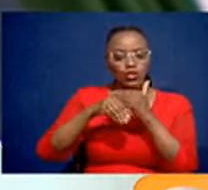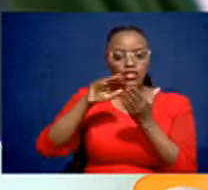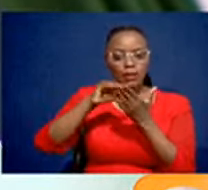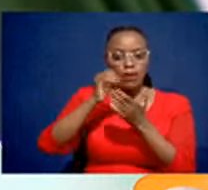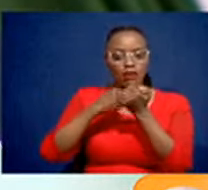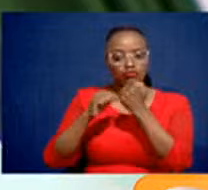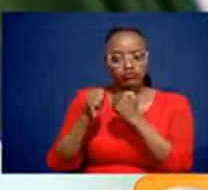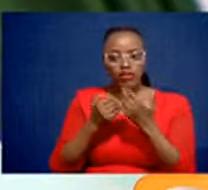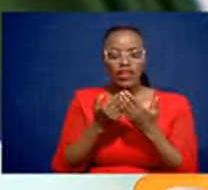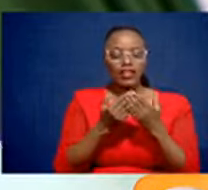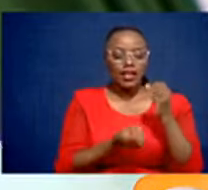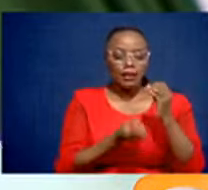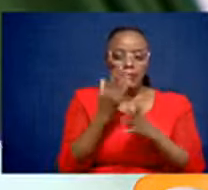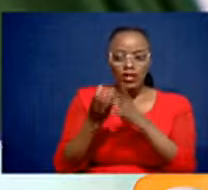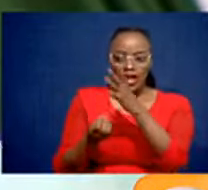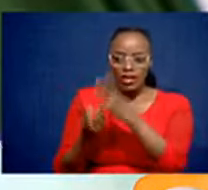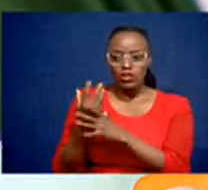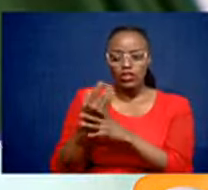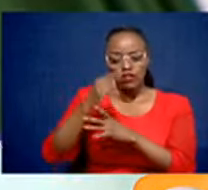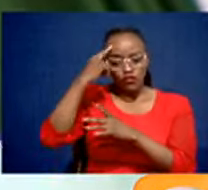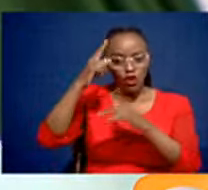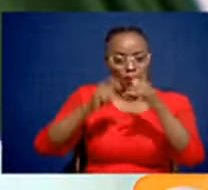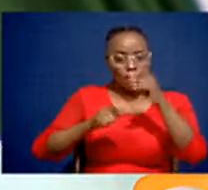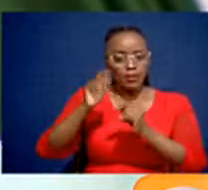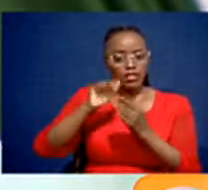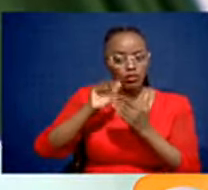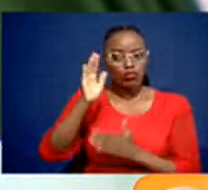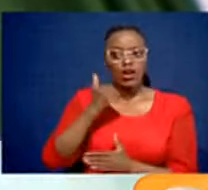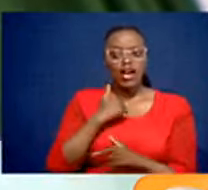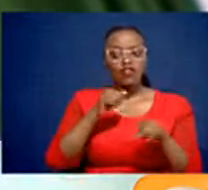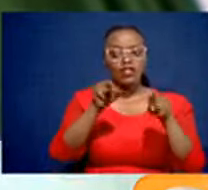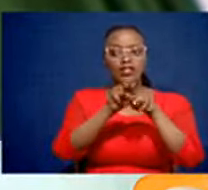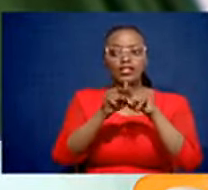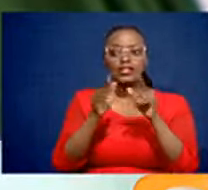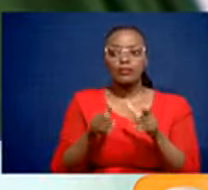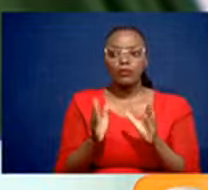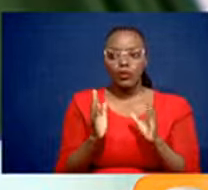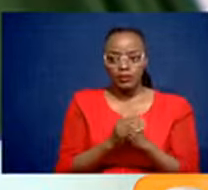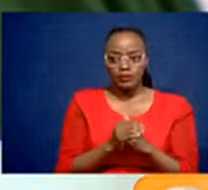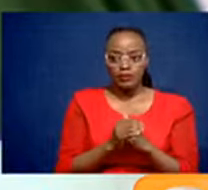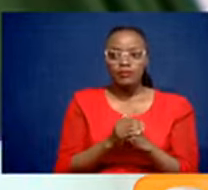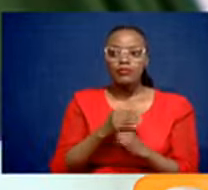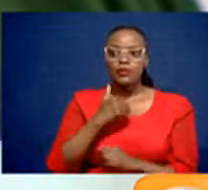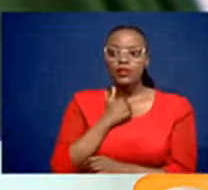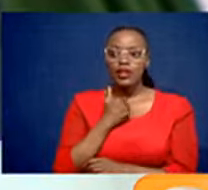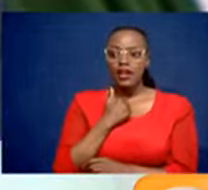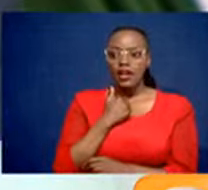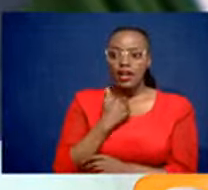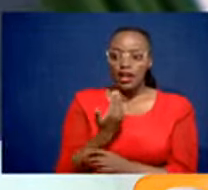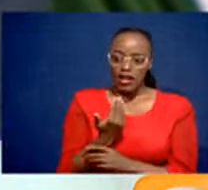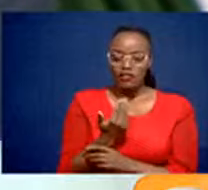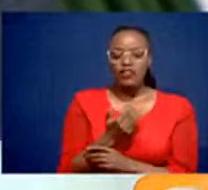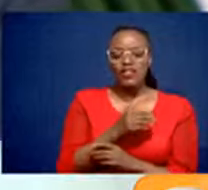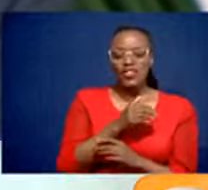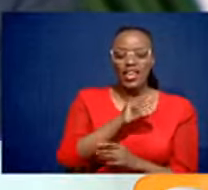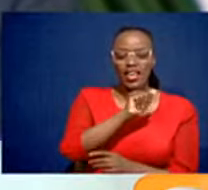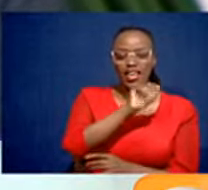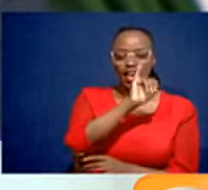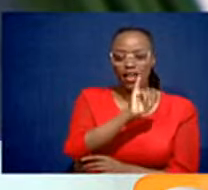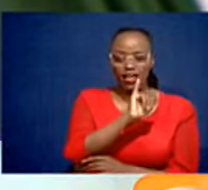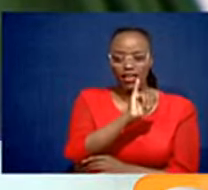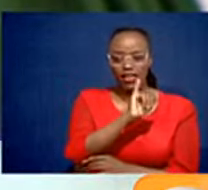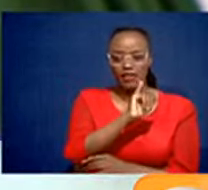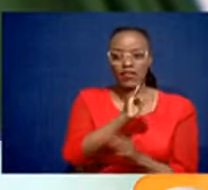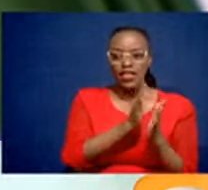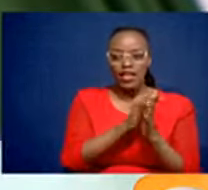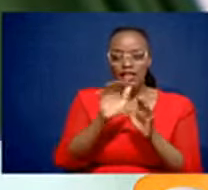and productivity of milk. Likewise, a goat artificial insemination station